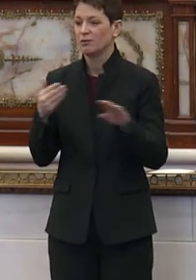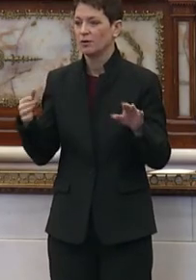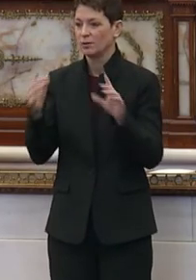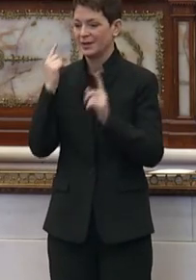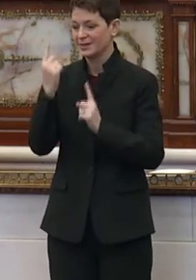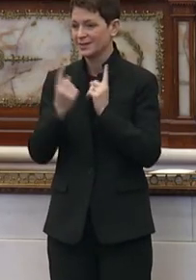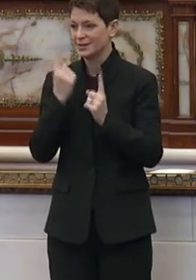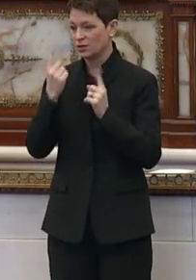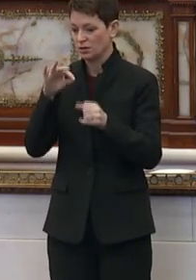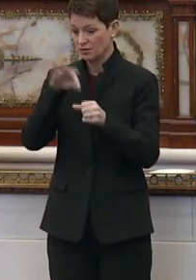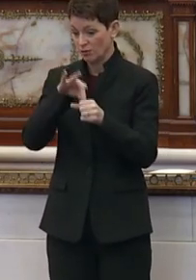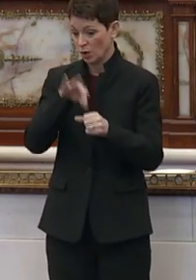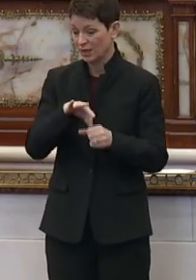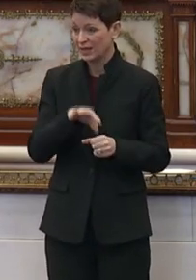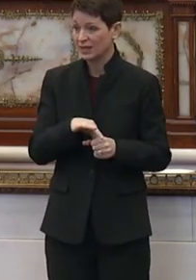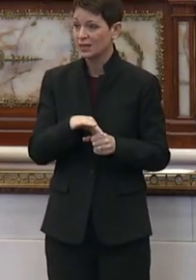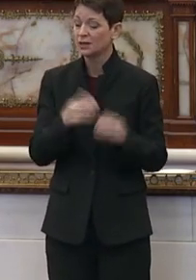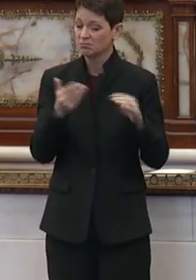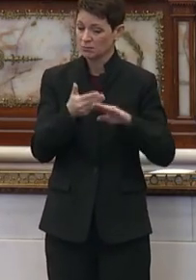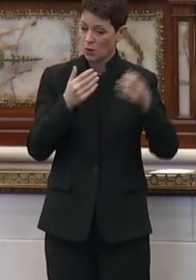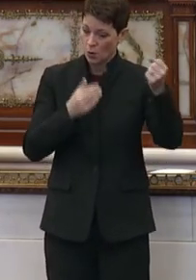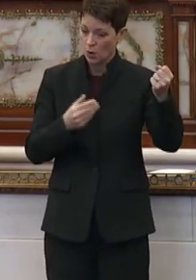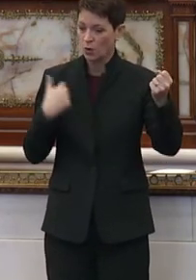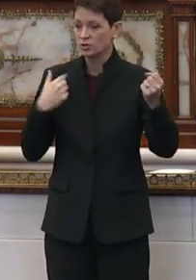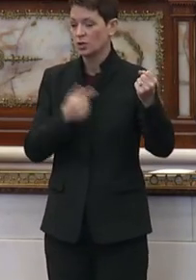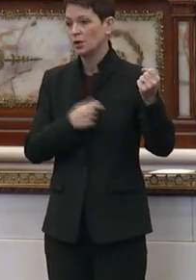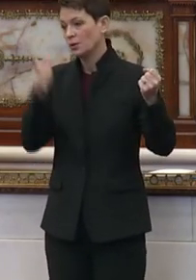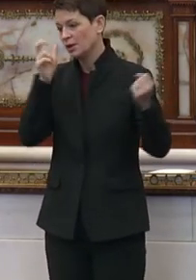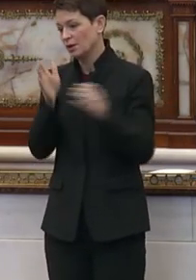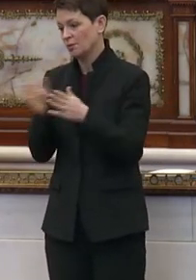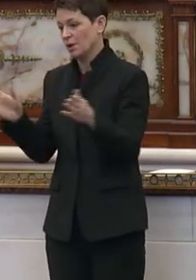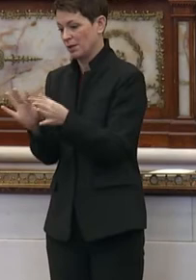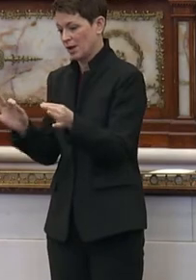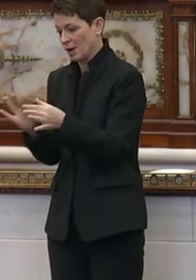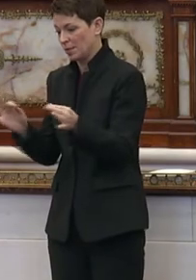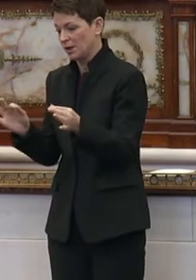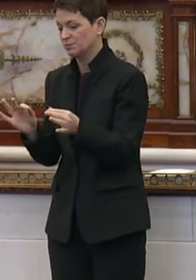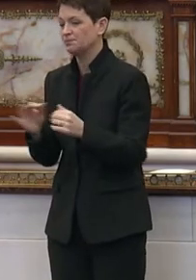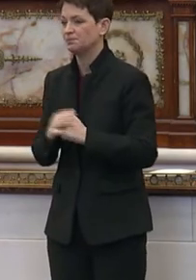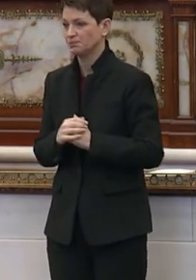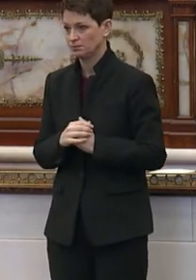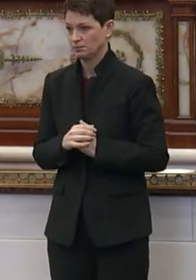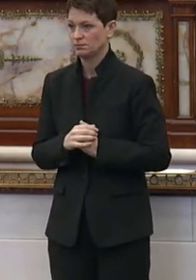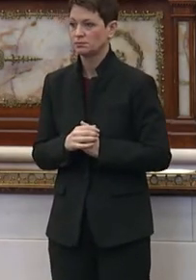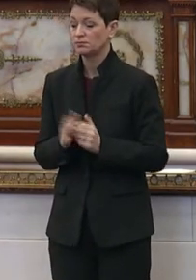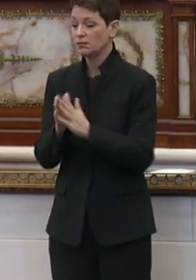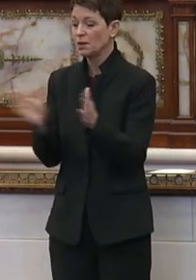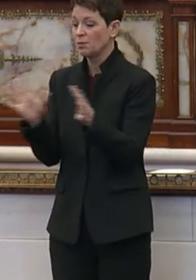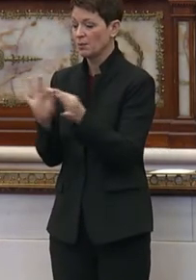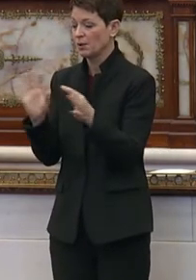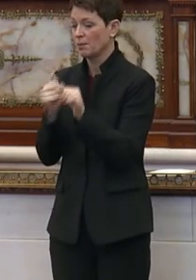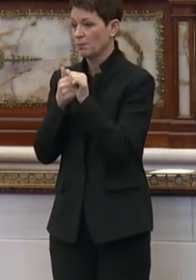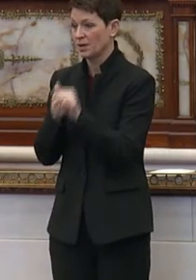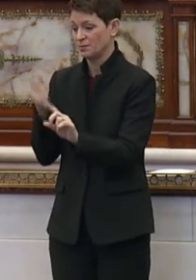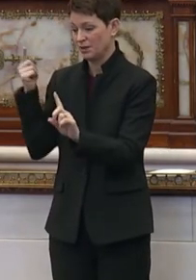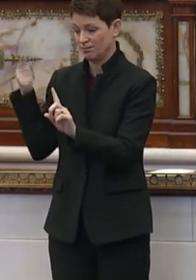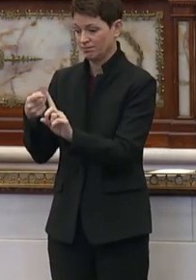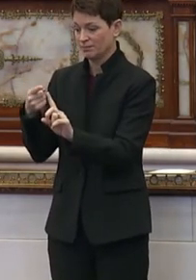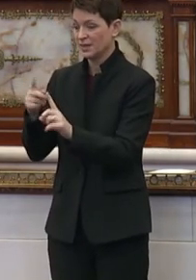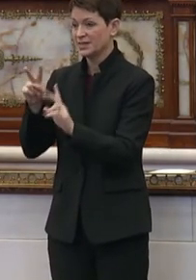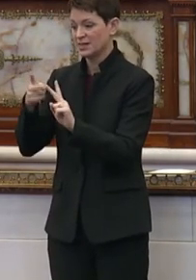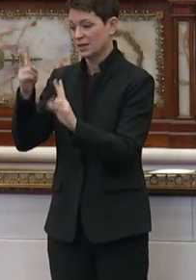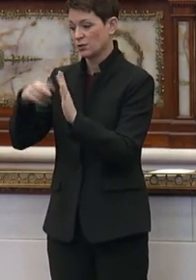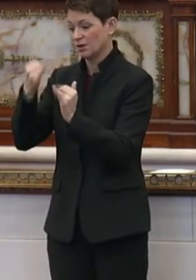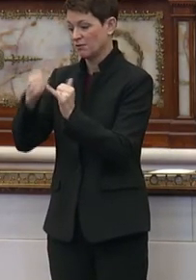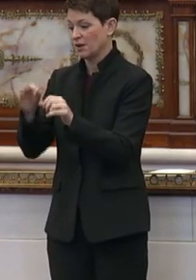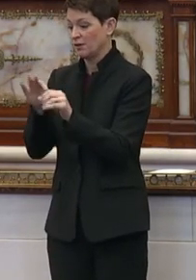the resolutions and bills we have before us today, we will consider public comment. We'll go as follows. Public comment must concern matters on the second